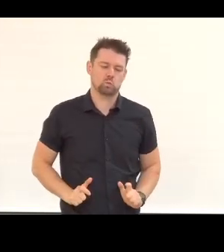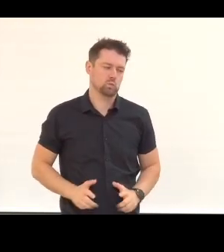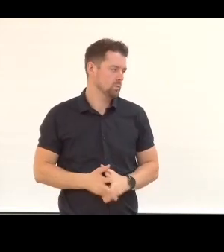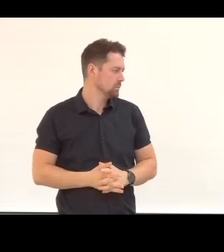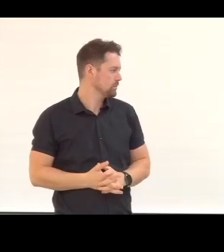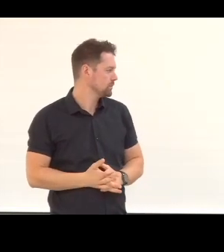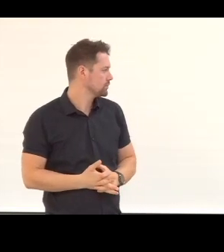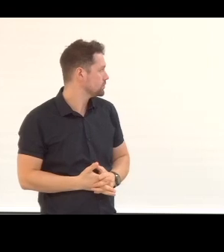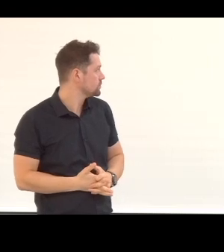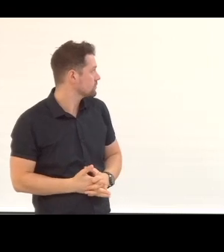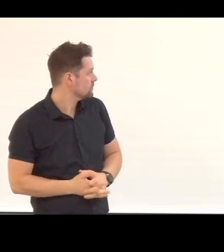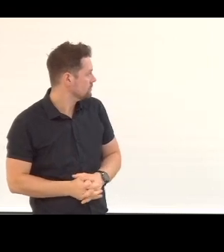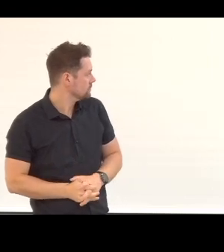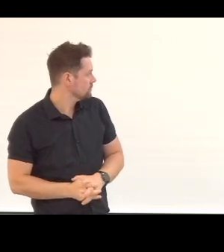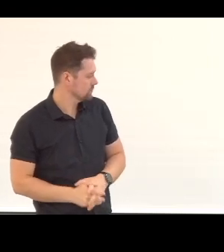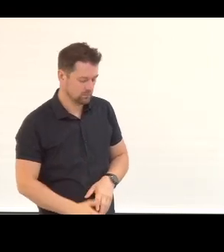let's see.